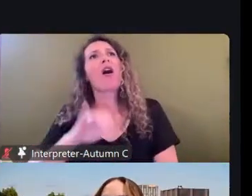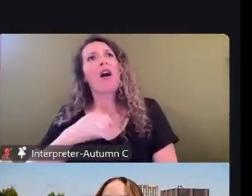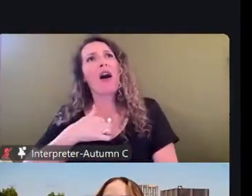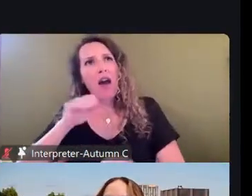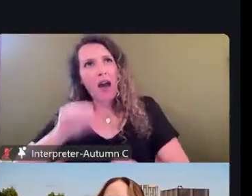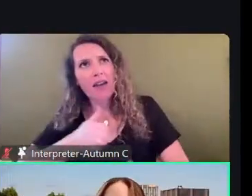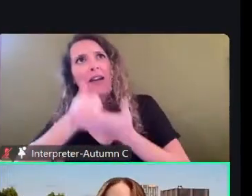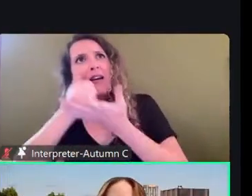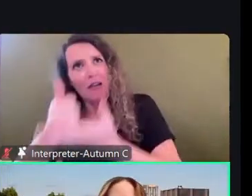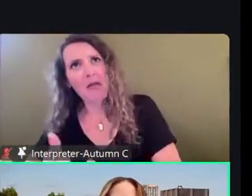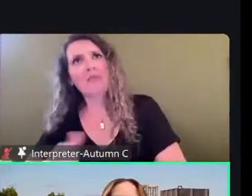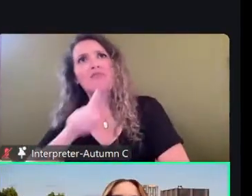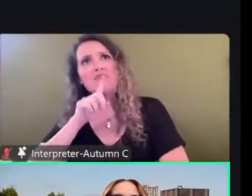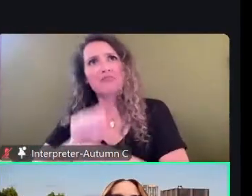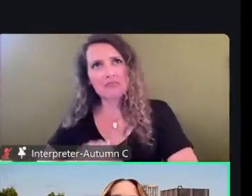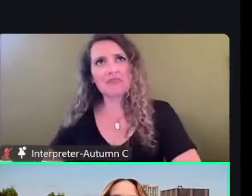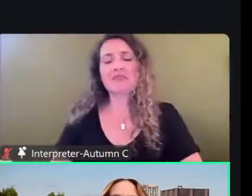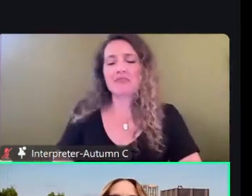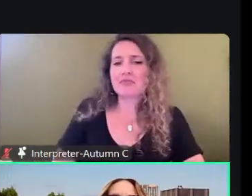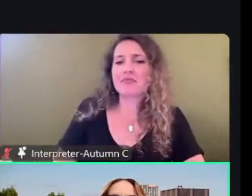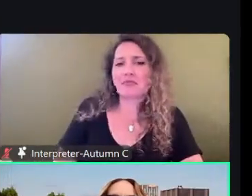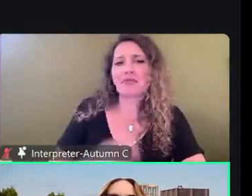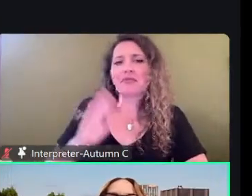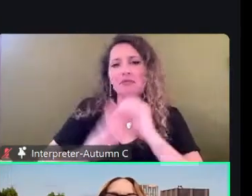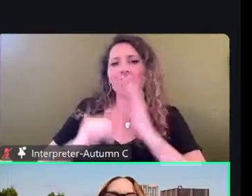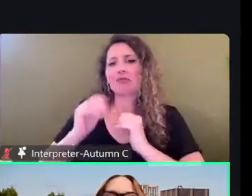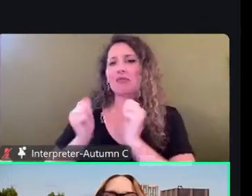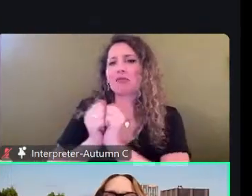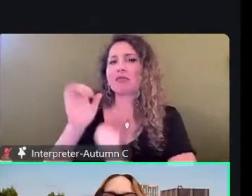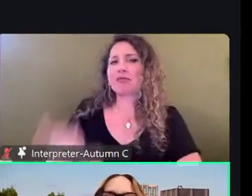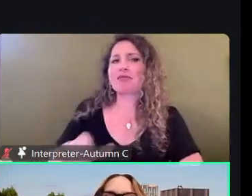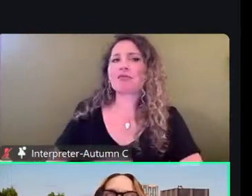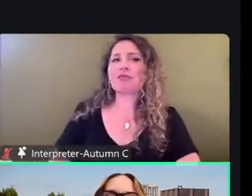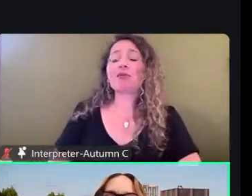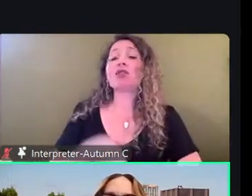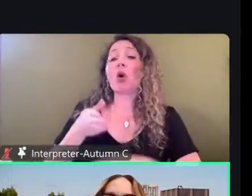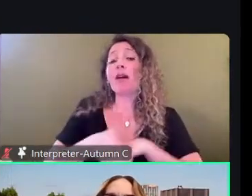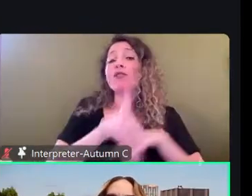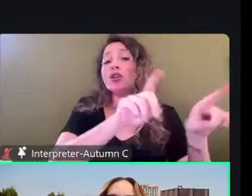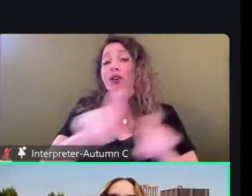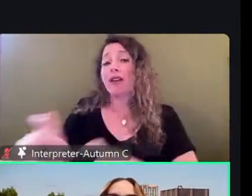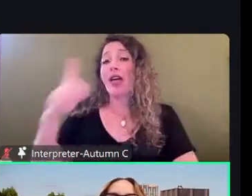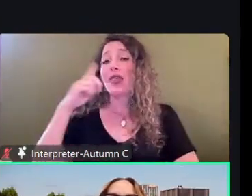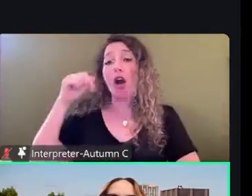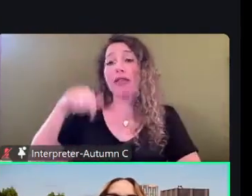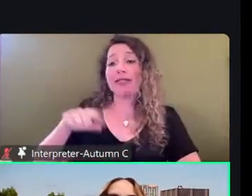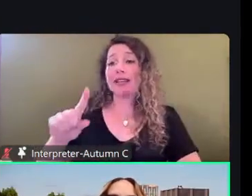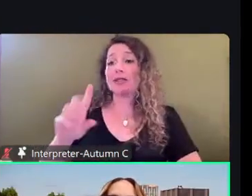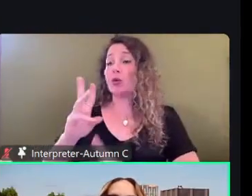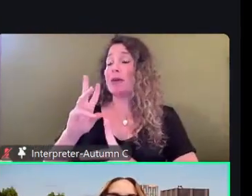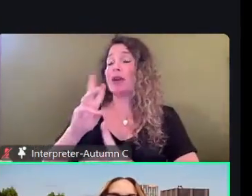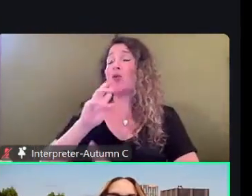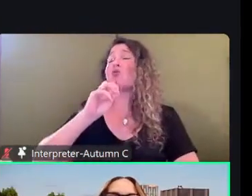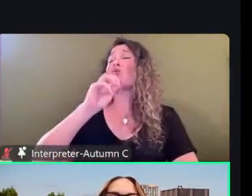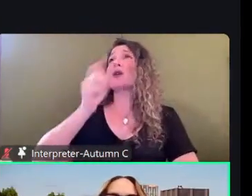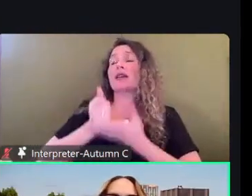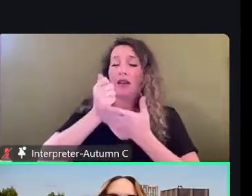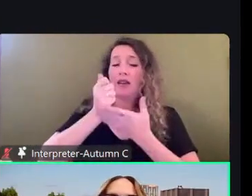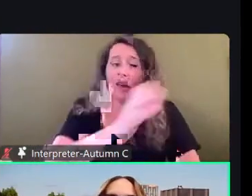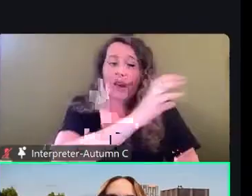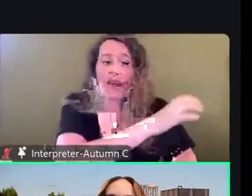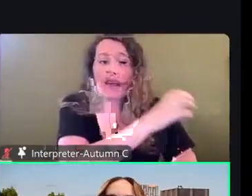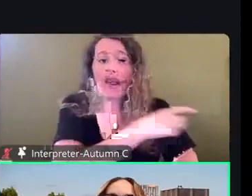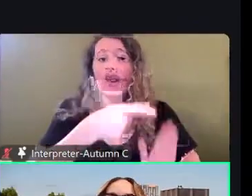minute left. Thank you. Yes. Post-survey just further supported that nearly all students thought this would be clinically impactful and show